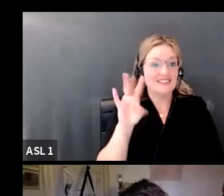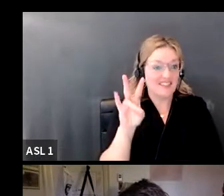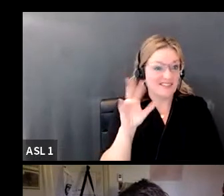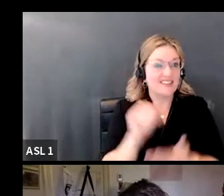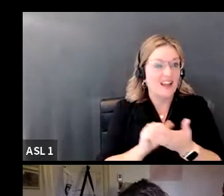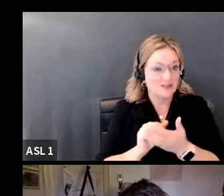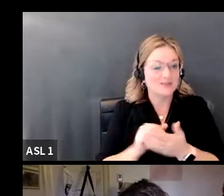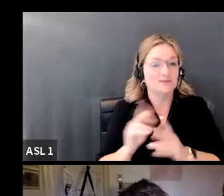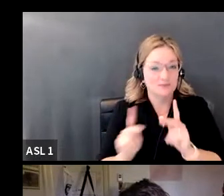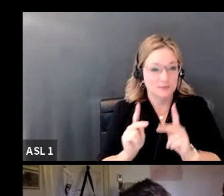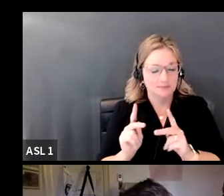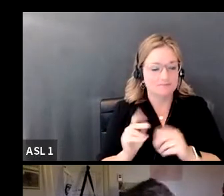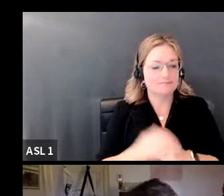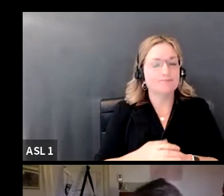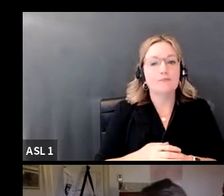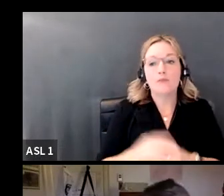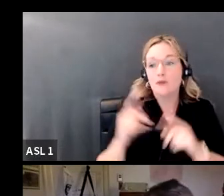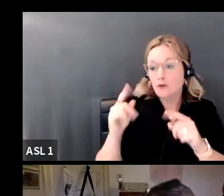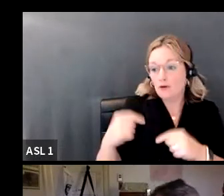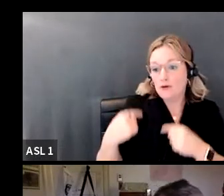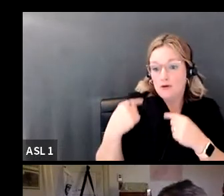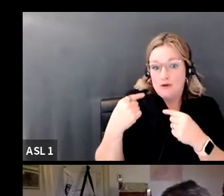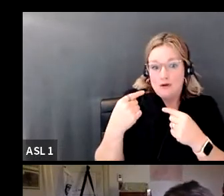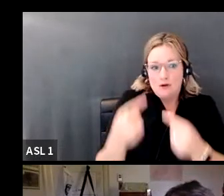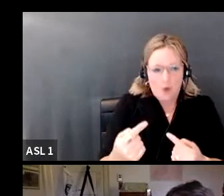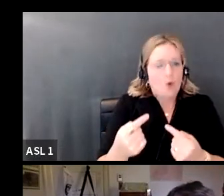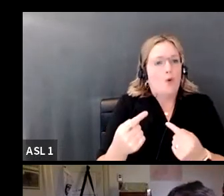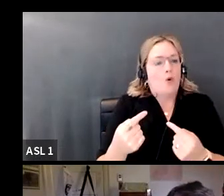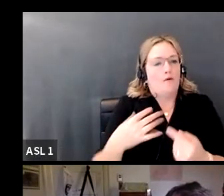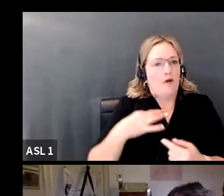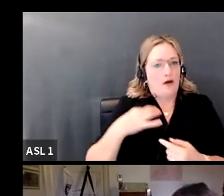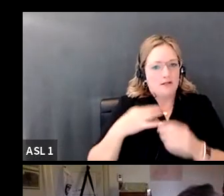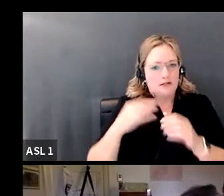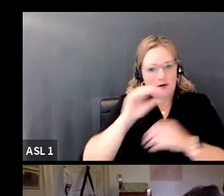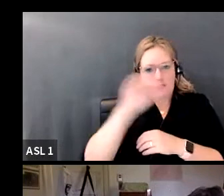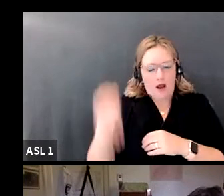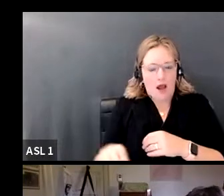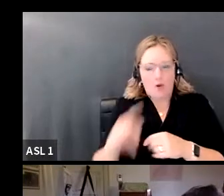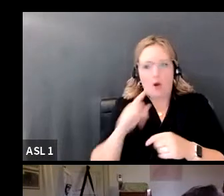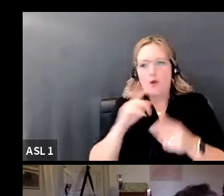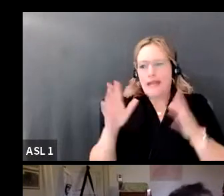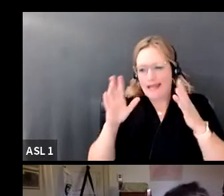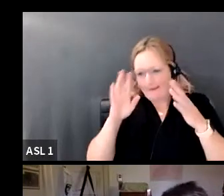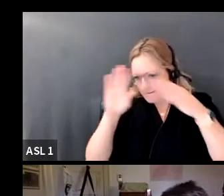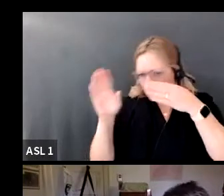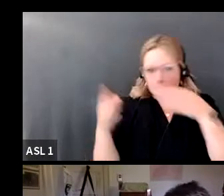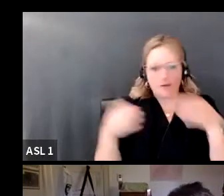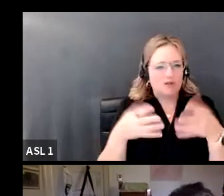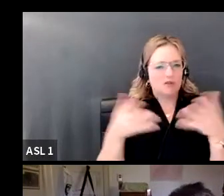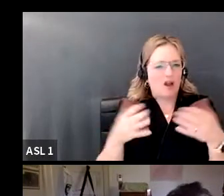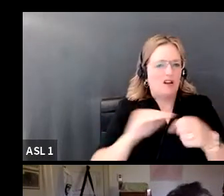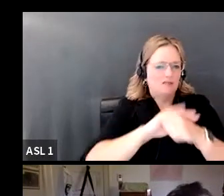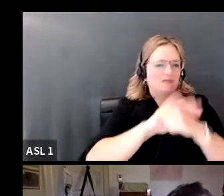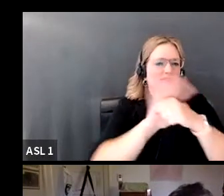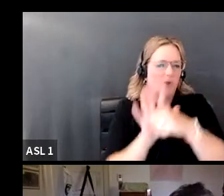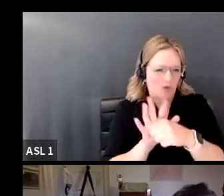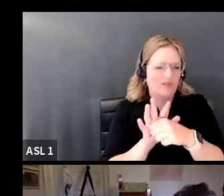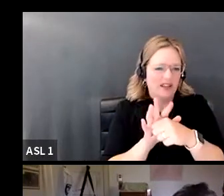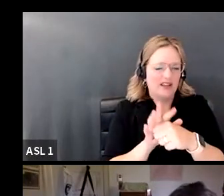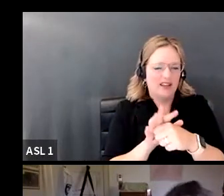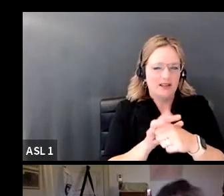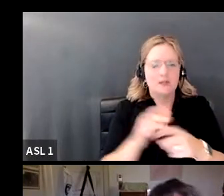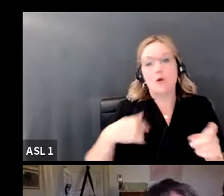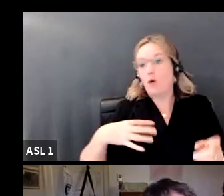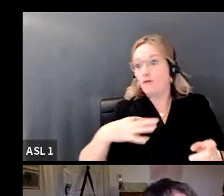past year and a half volunteer ottawa pivoted our services to address needs unique to the pandemic in addition to our regular volunteer